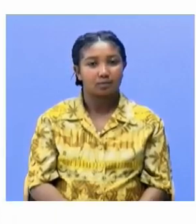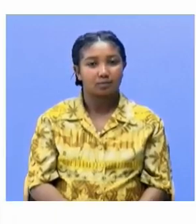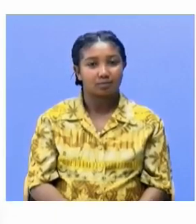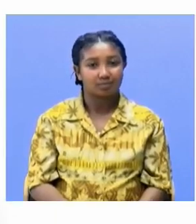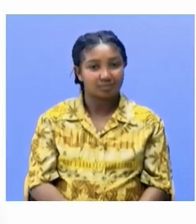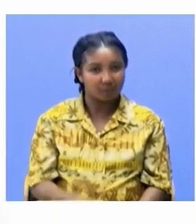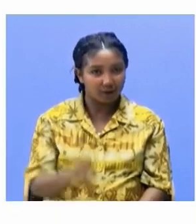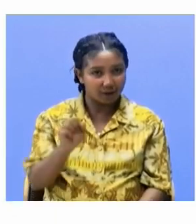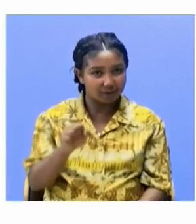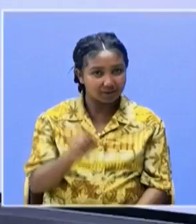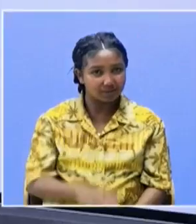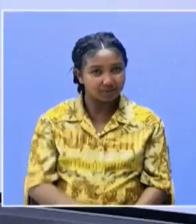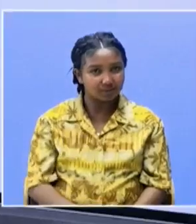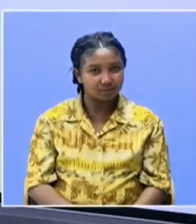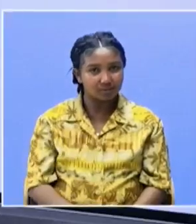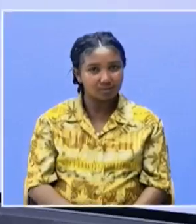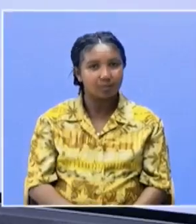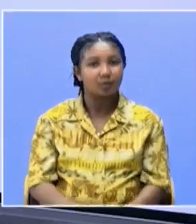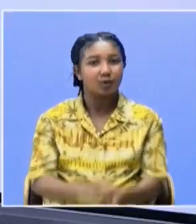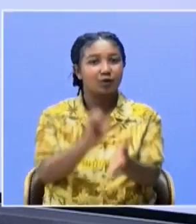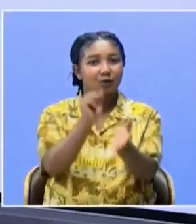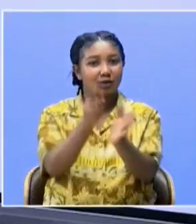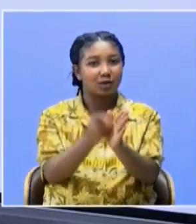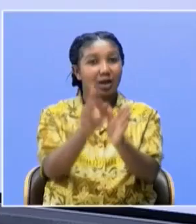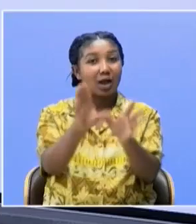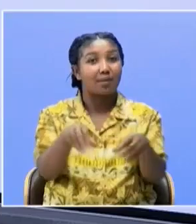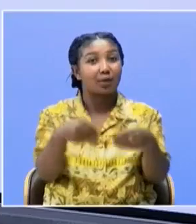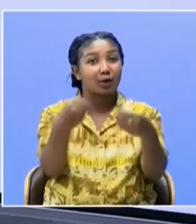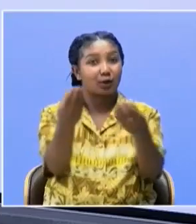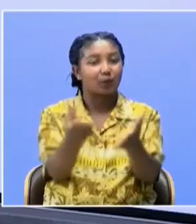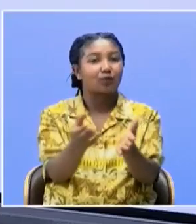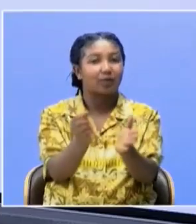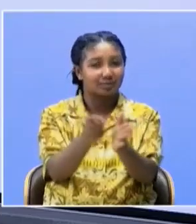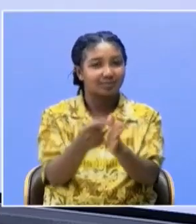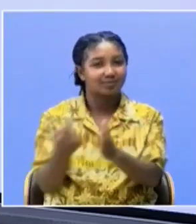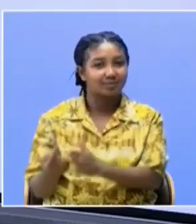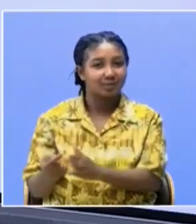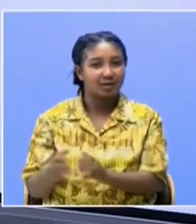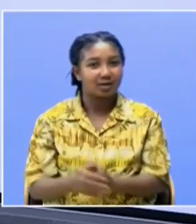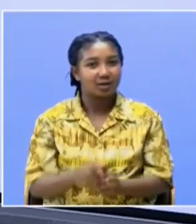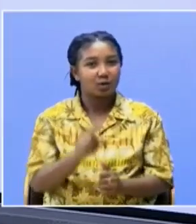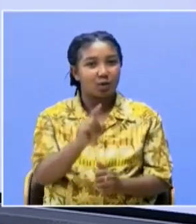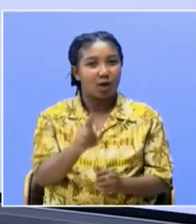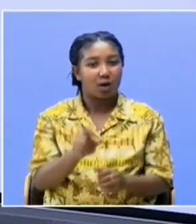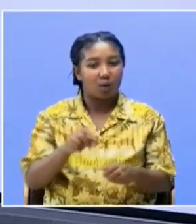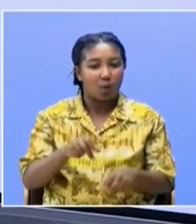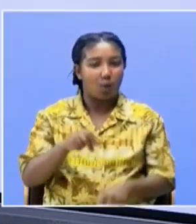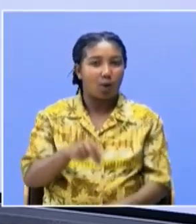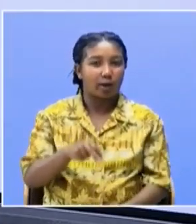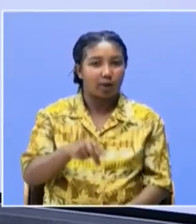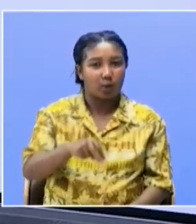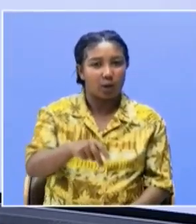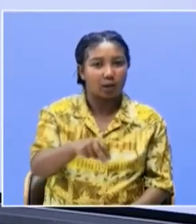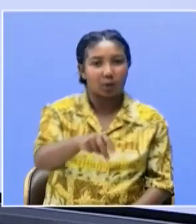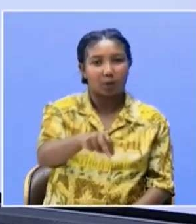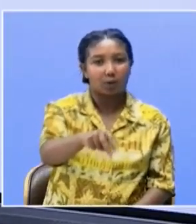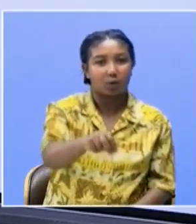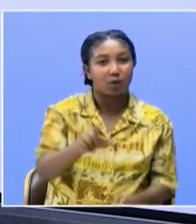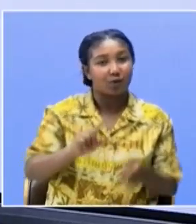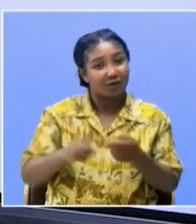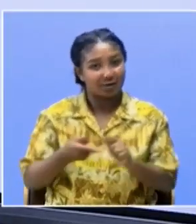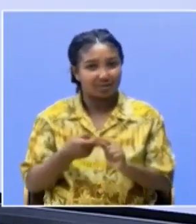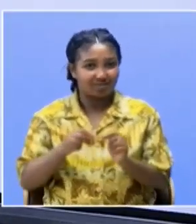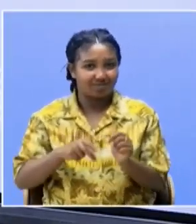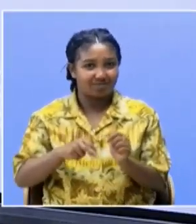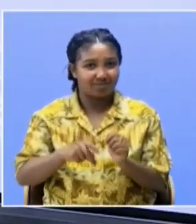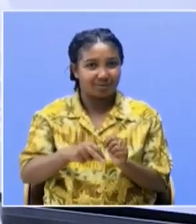Yes? For example, let me give you more example on this one. You are just walking in a roadway with your friend,